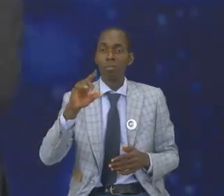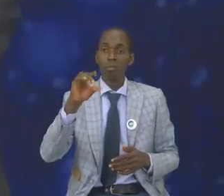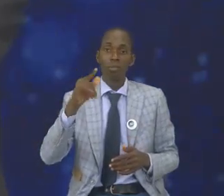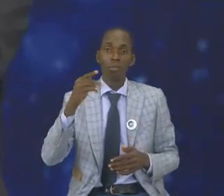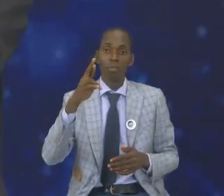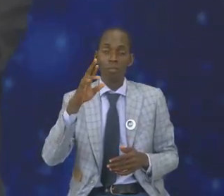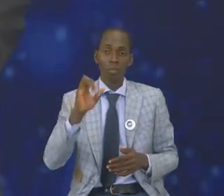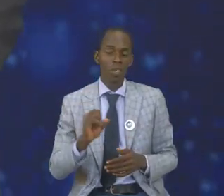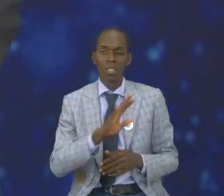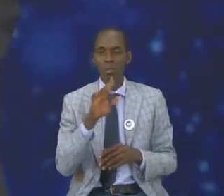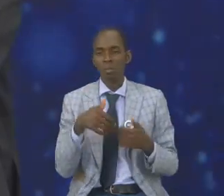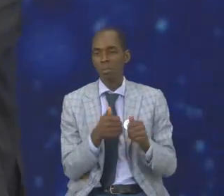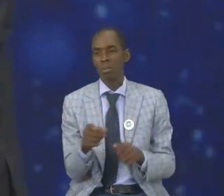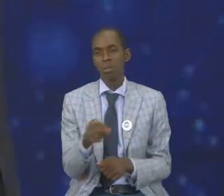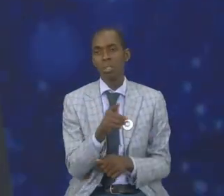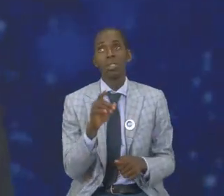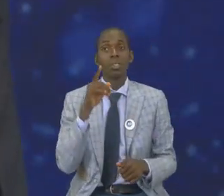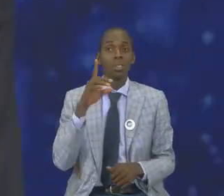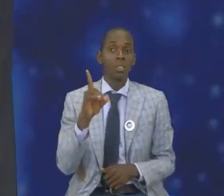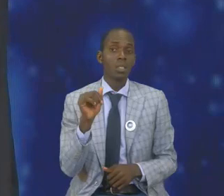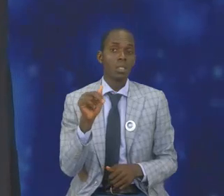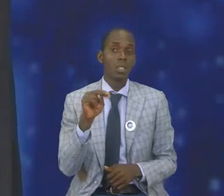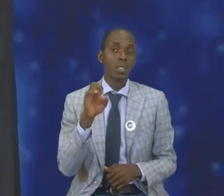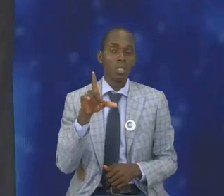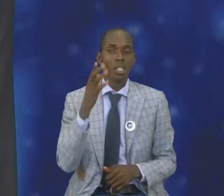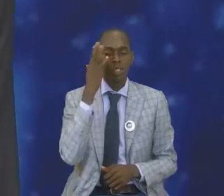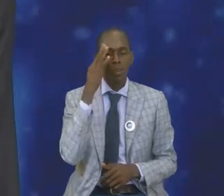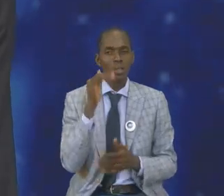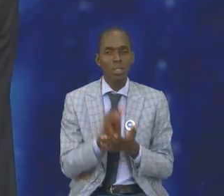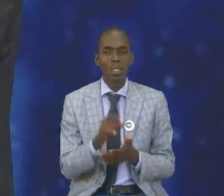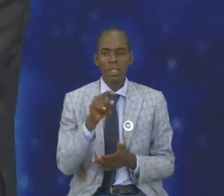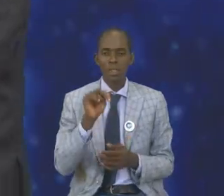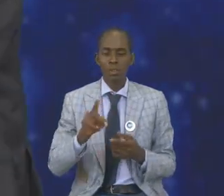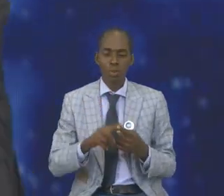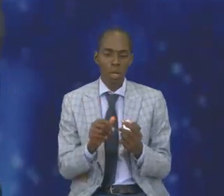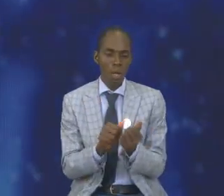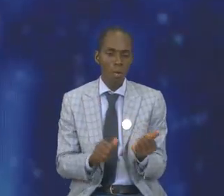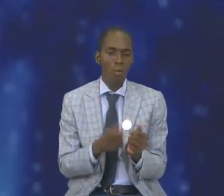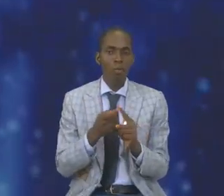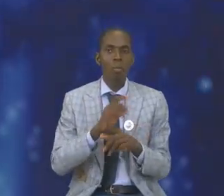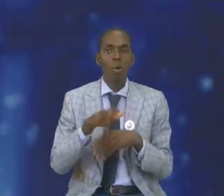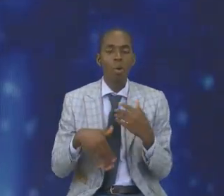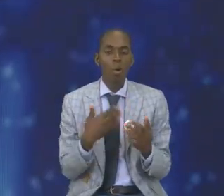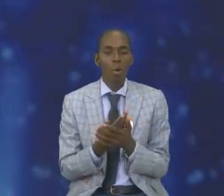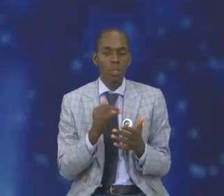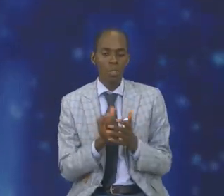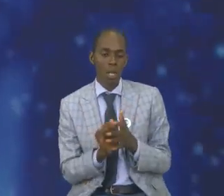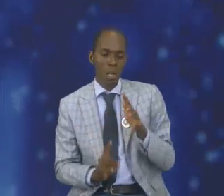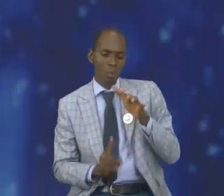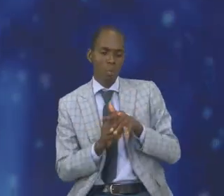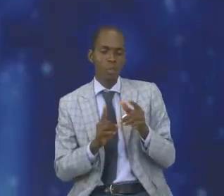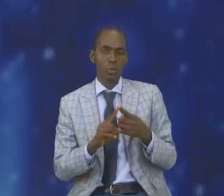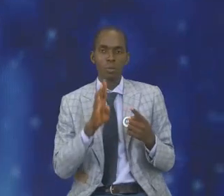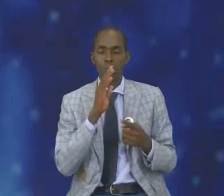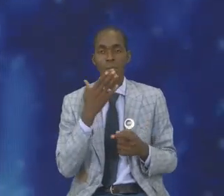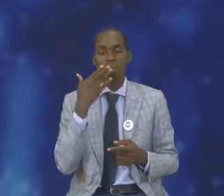like them. He knew that he had to abstain from all appearance of evil. Daniel,